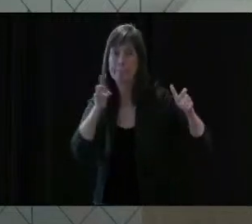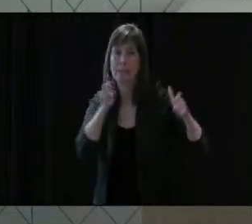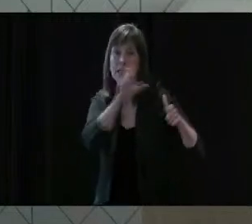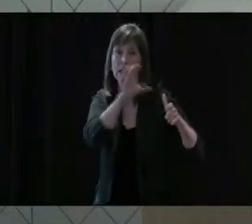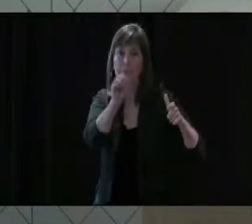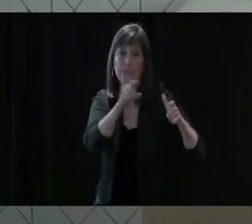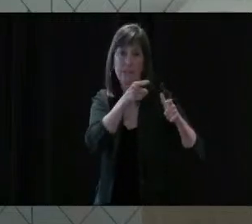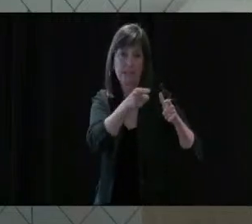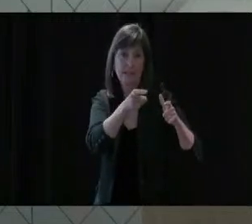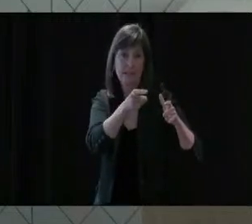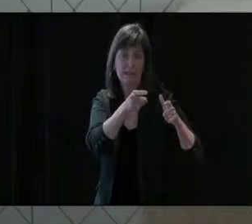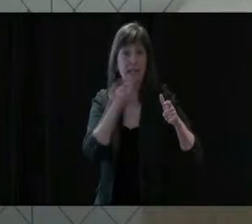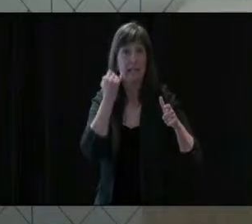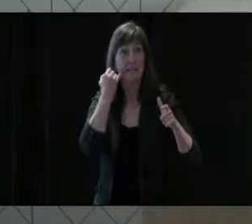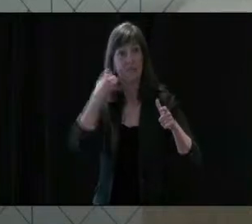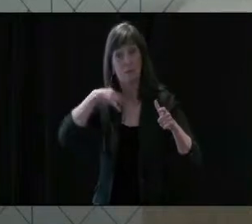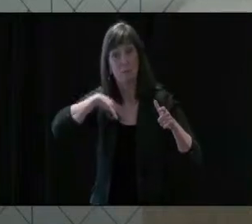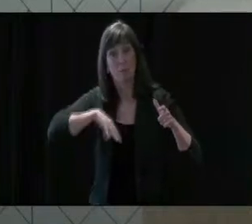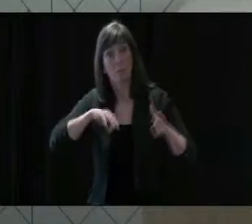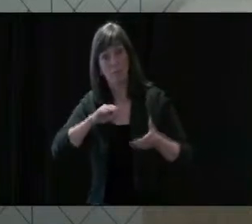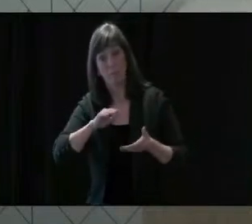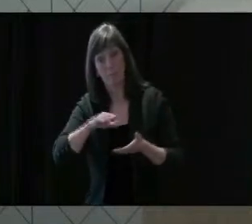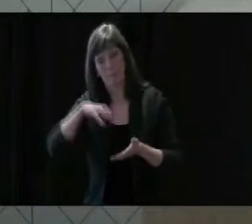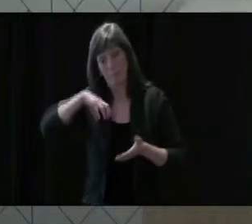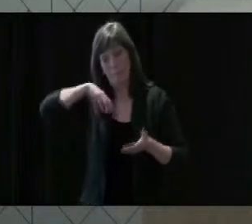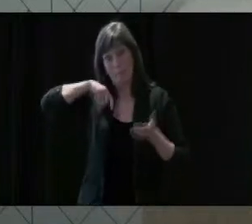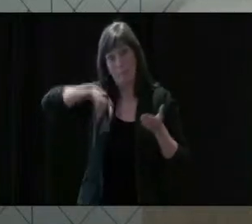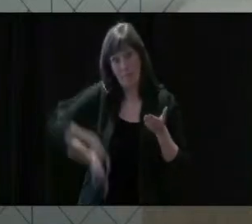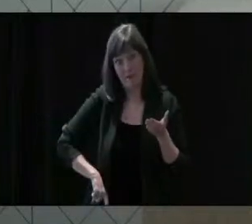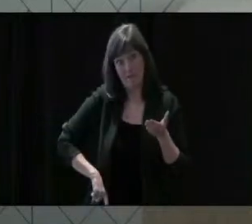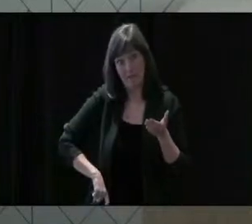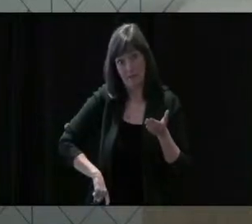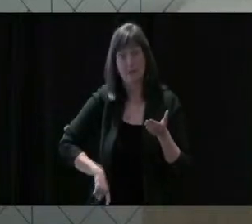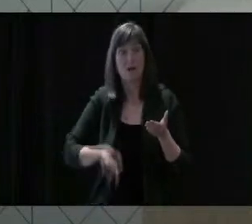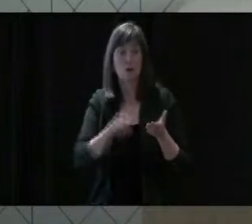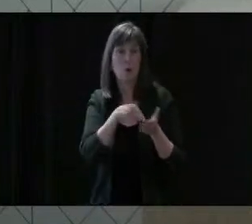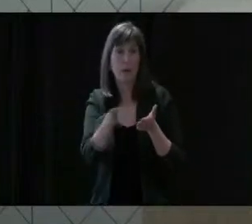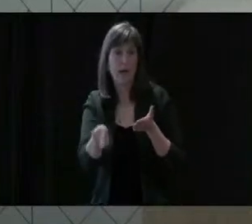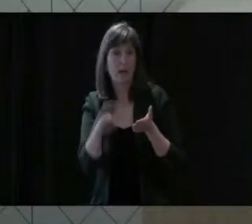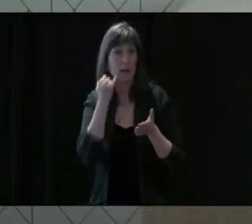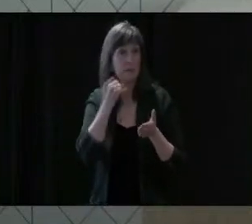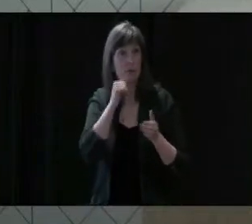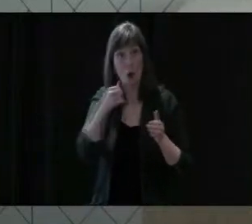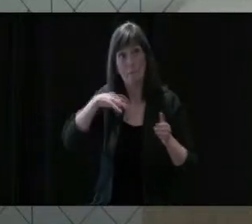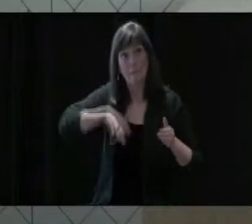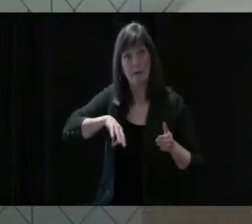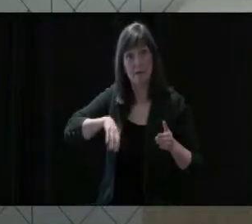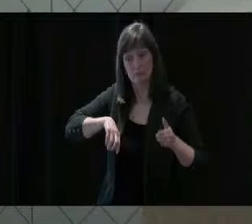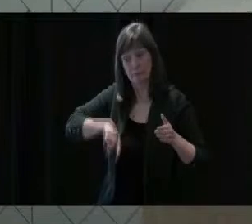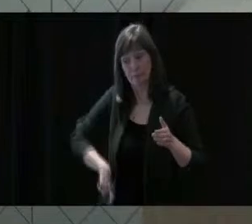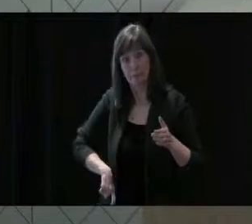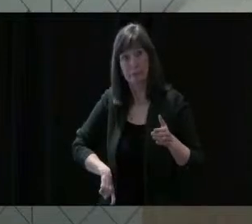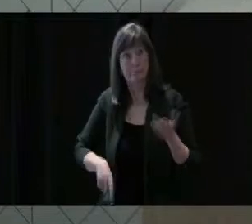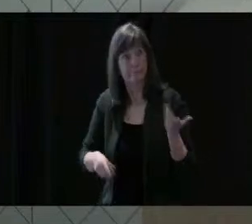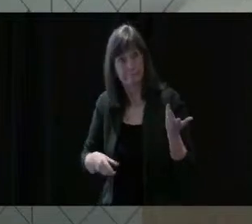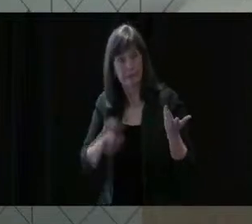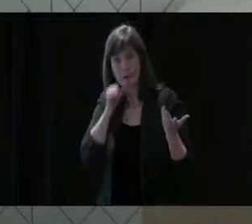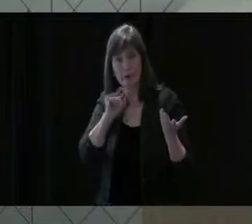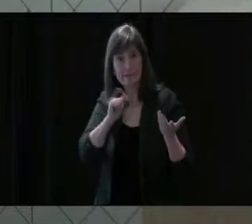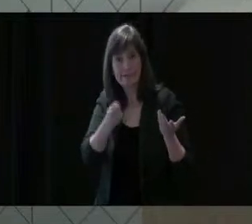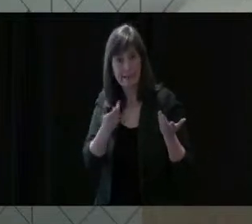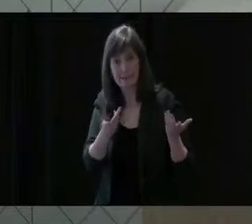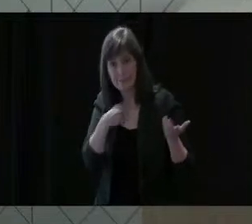pay it if you're profitable. So we think that this is the right time, and given the financial situation of the